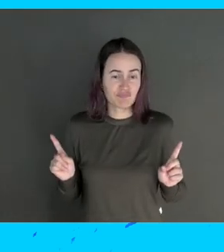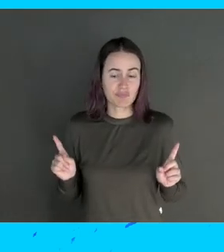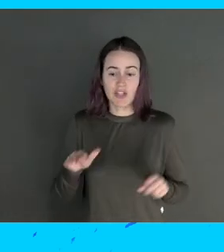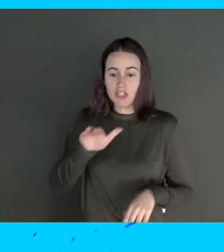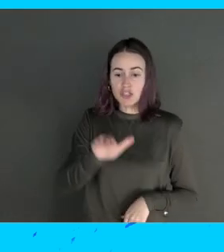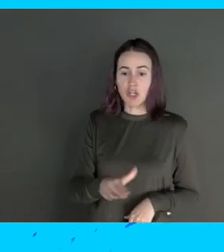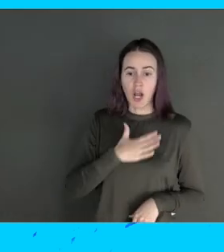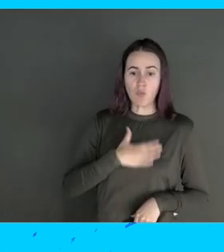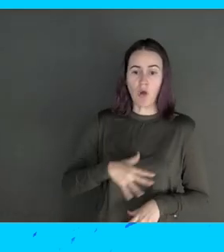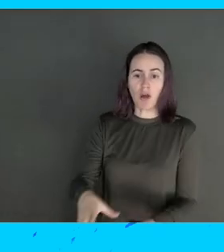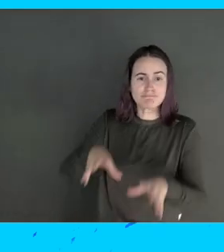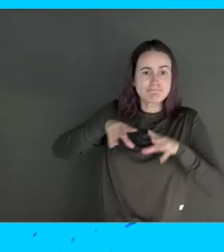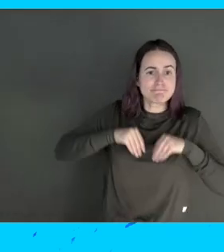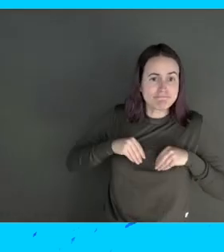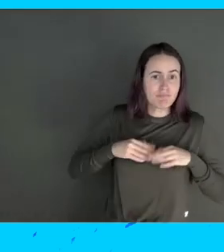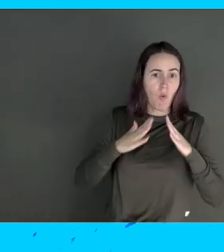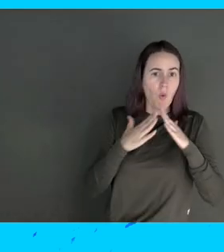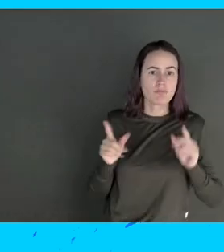And there's